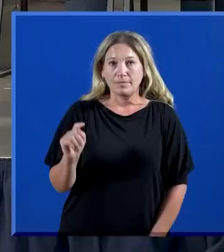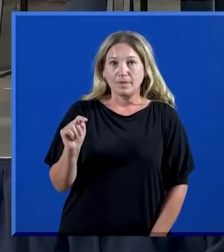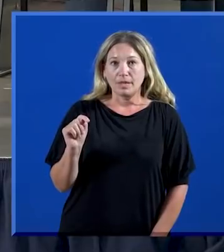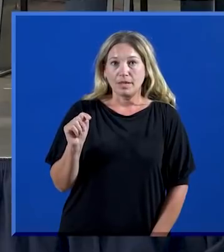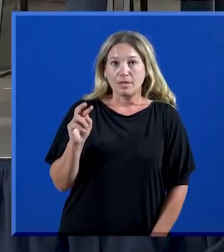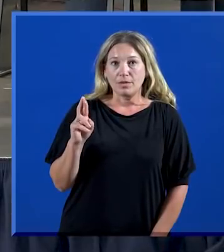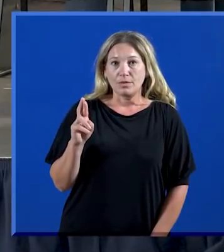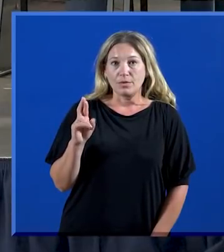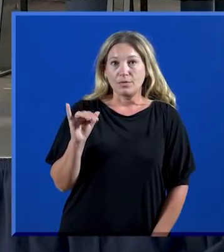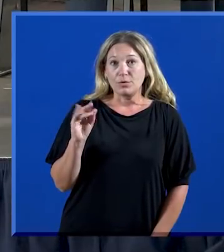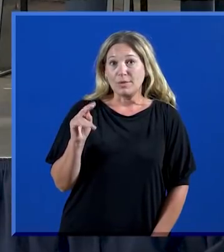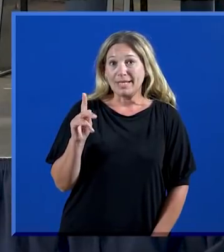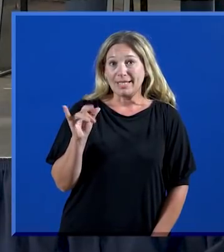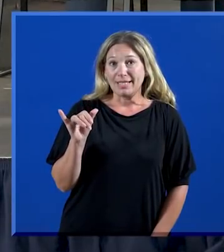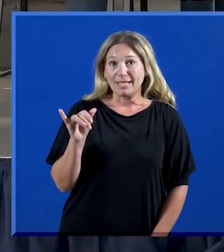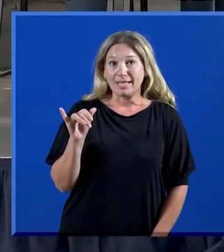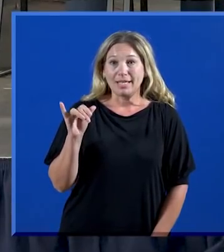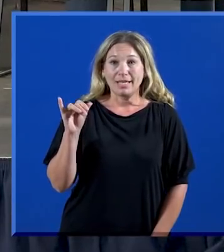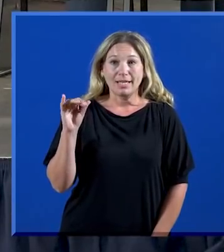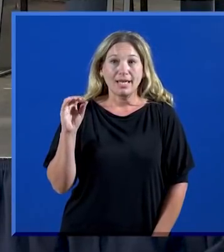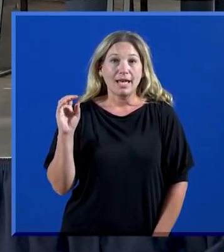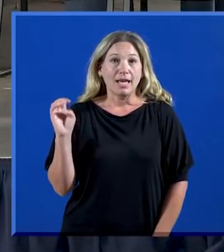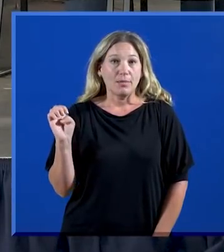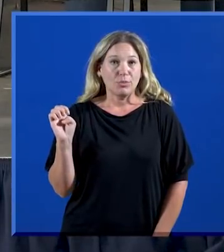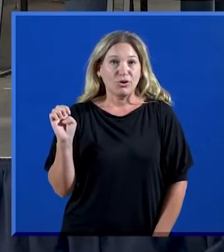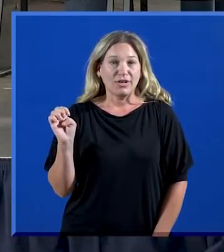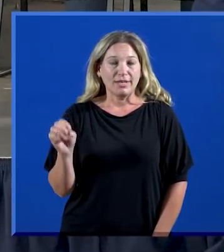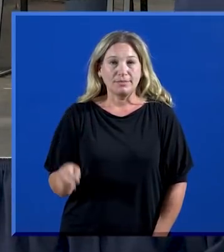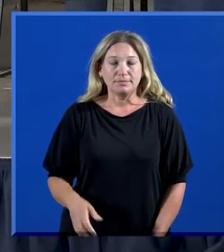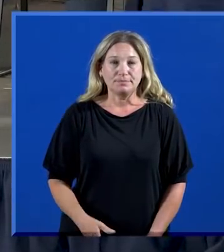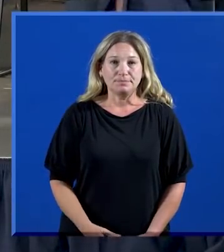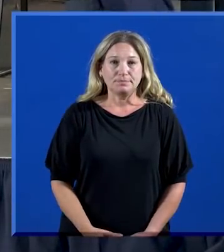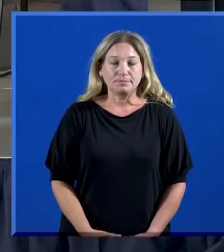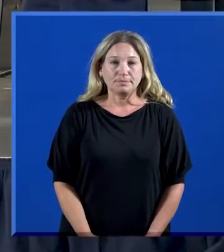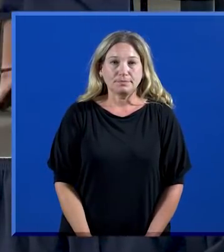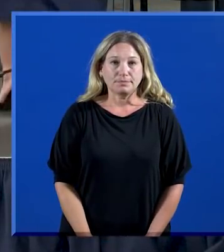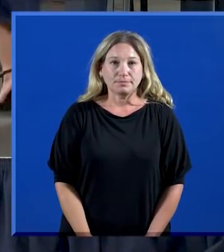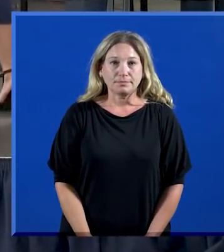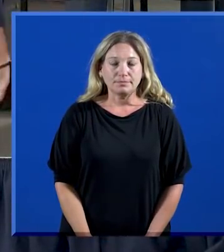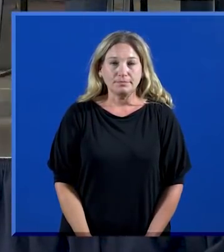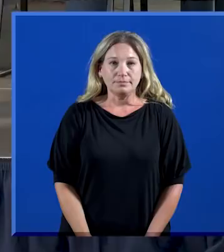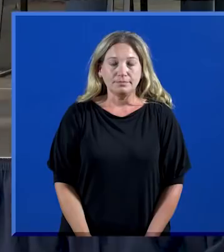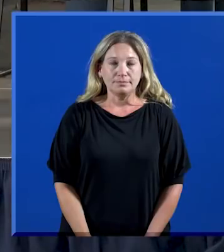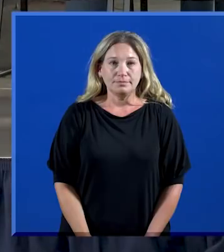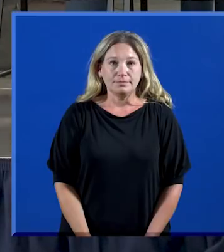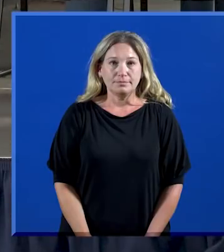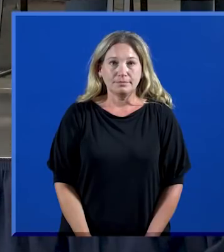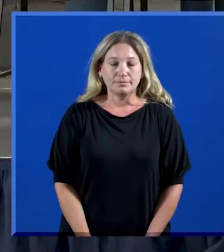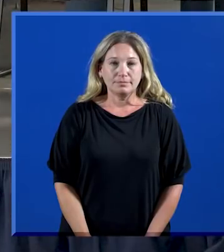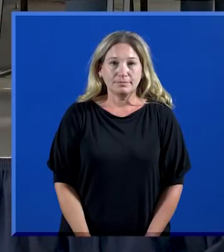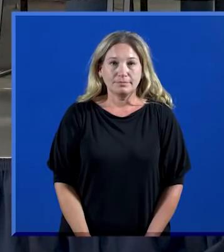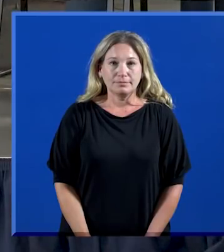Trinity Embry.